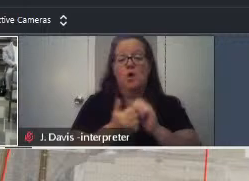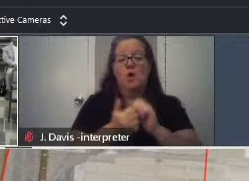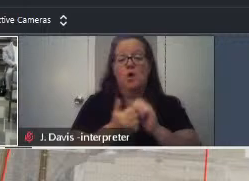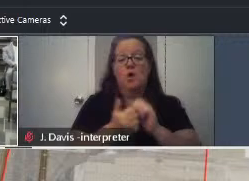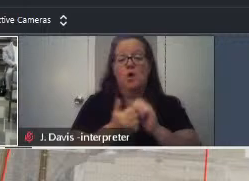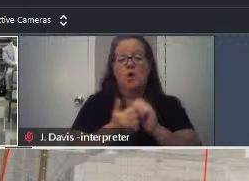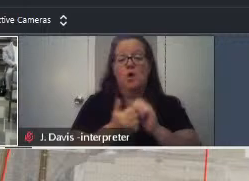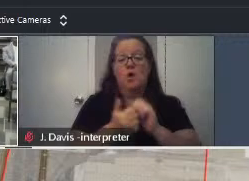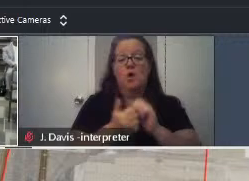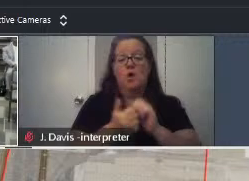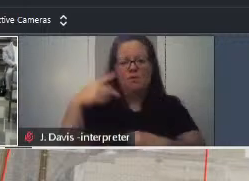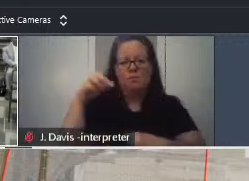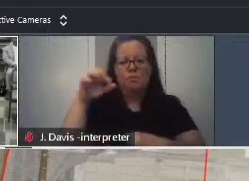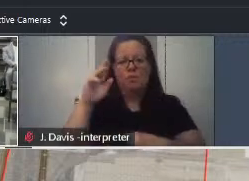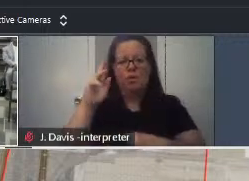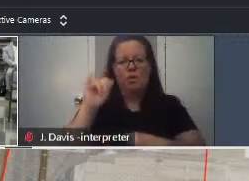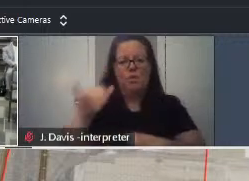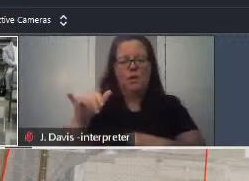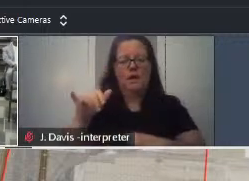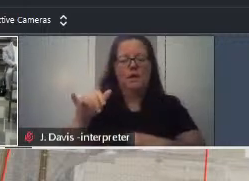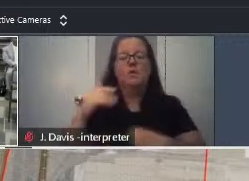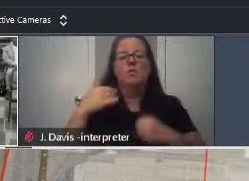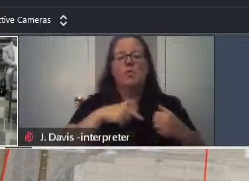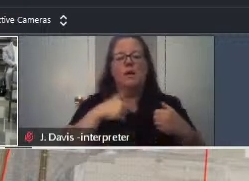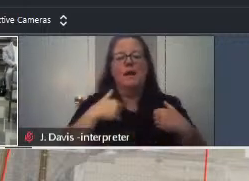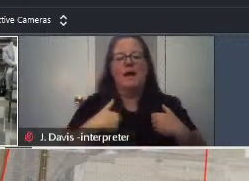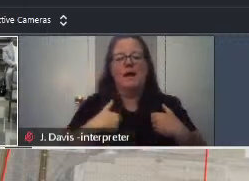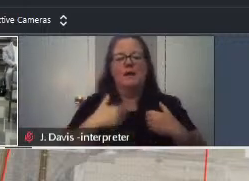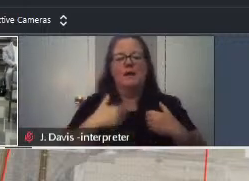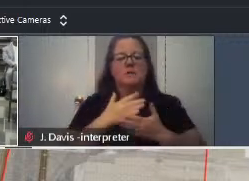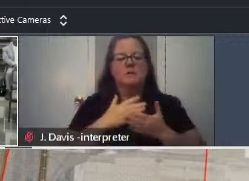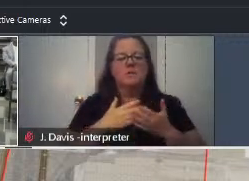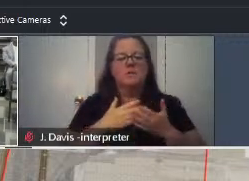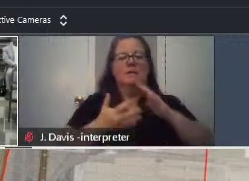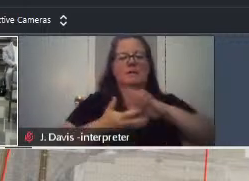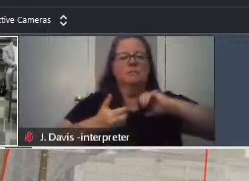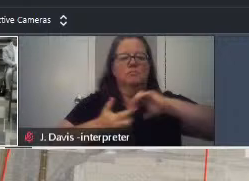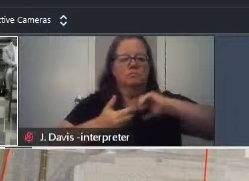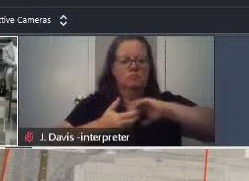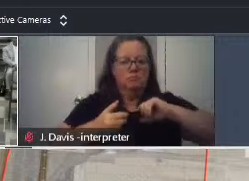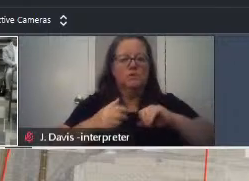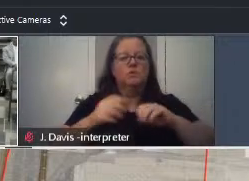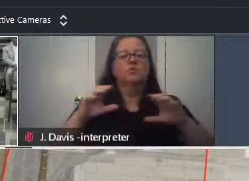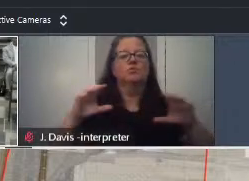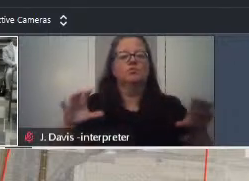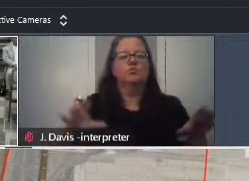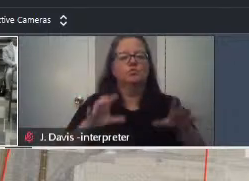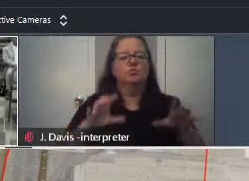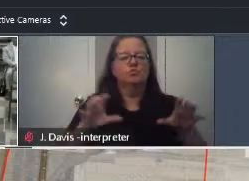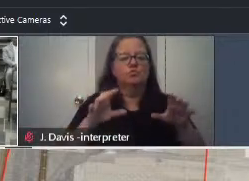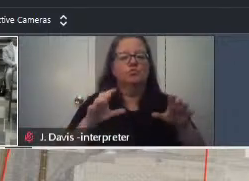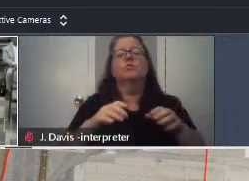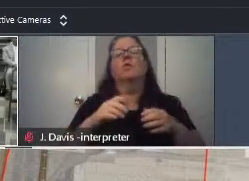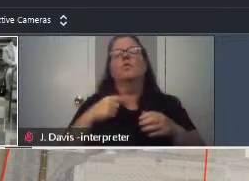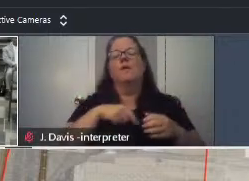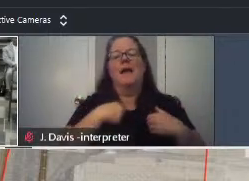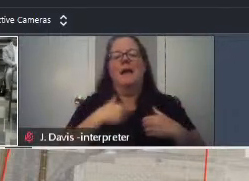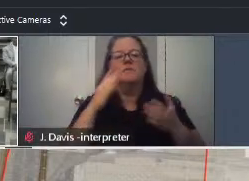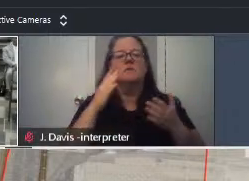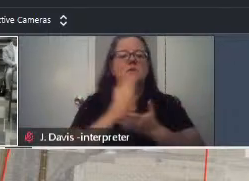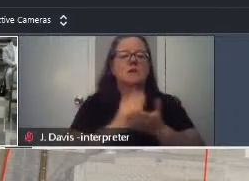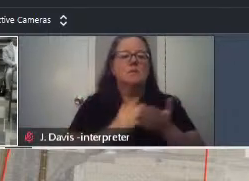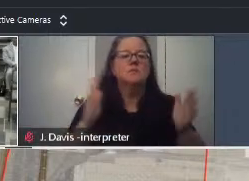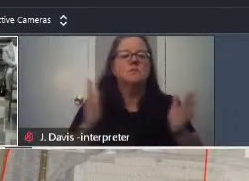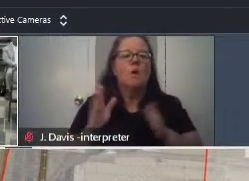Parkway. Same thing, we have some employment and industrial zoning around us here, but we also have some small scale